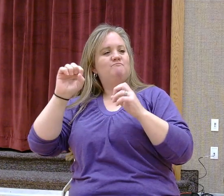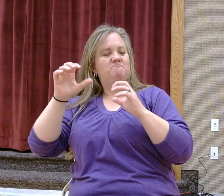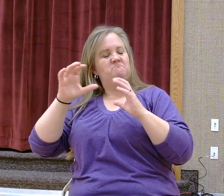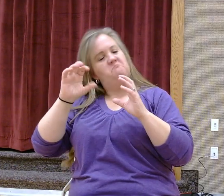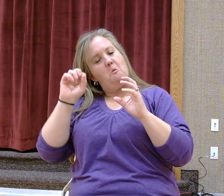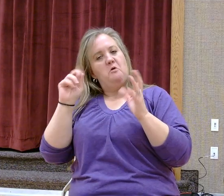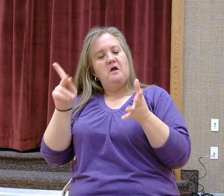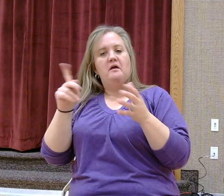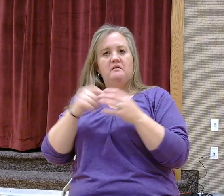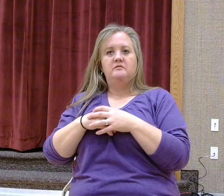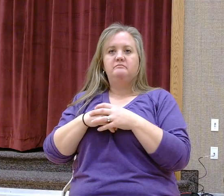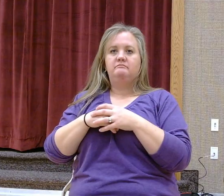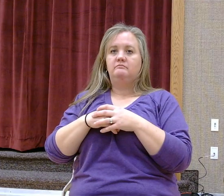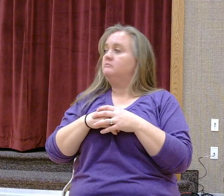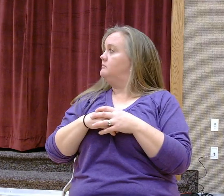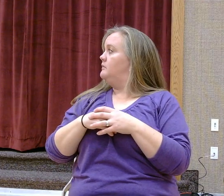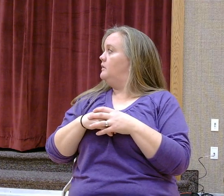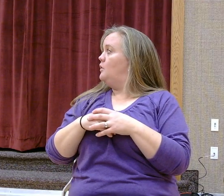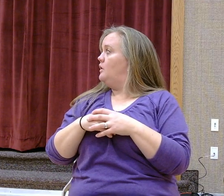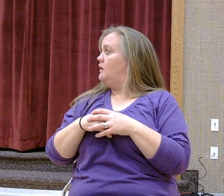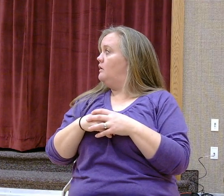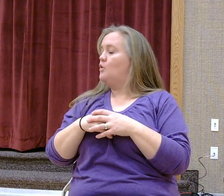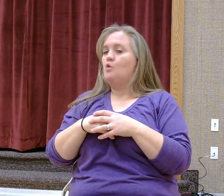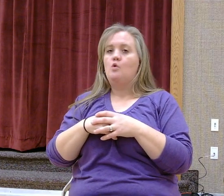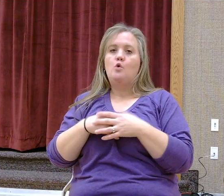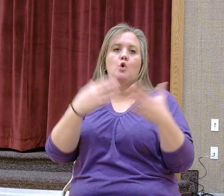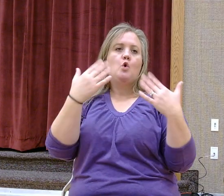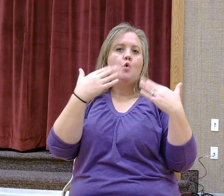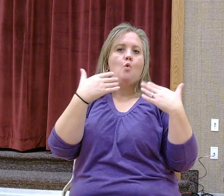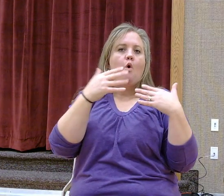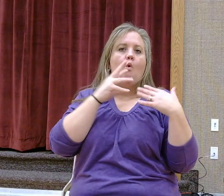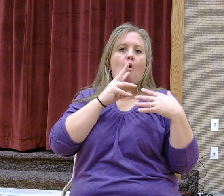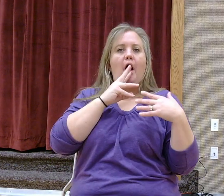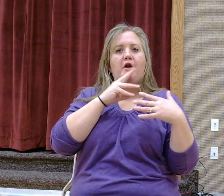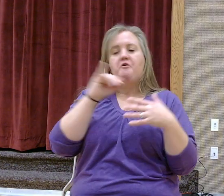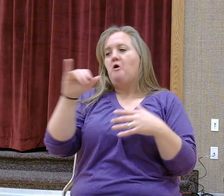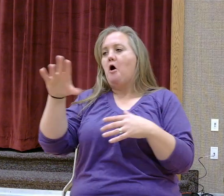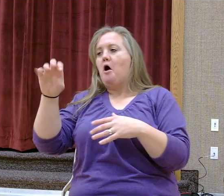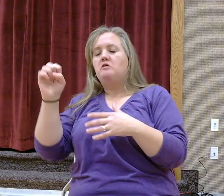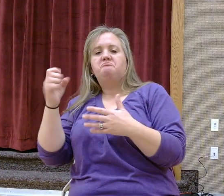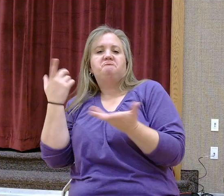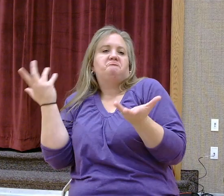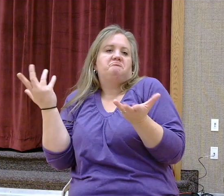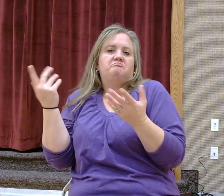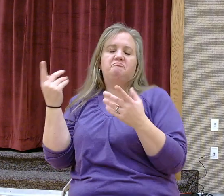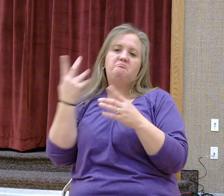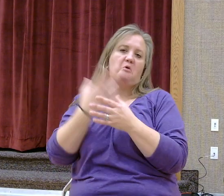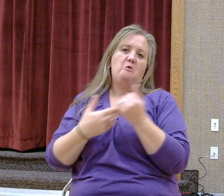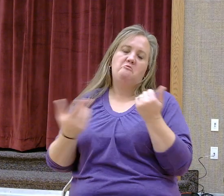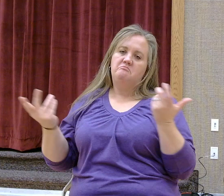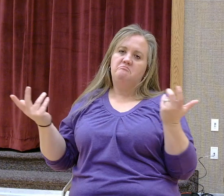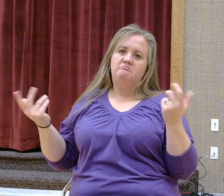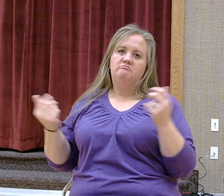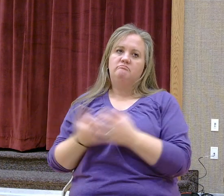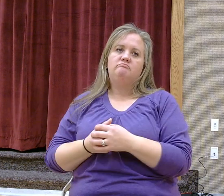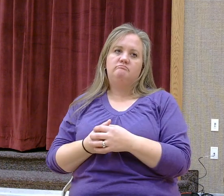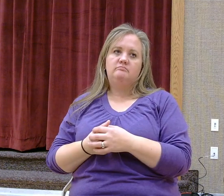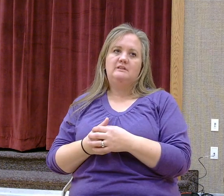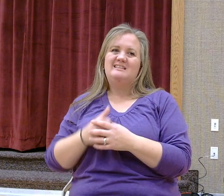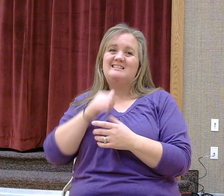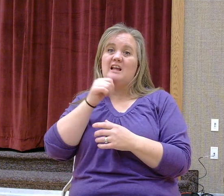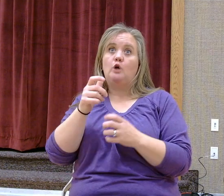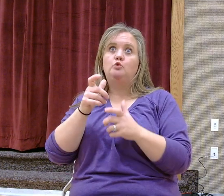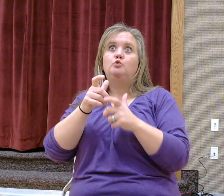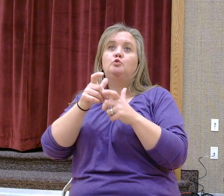some cool water. I wouldn't do ice cold water, but some cool water would be just fine. Just kind of like a regular temperature. I wouldn't do anything too